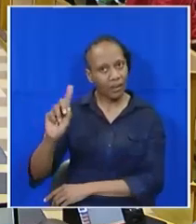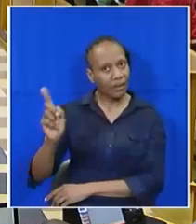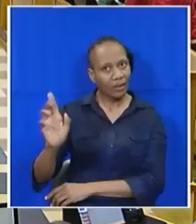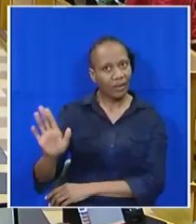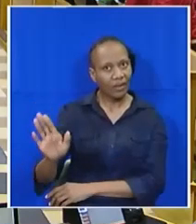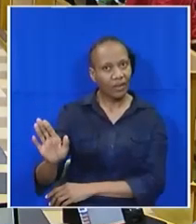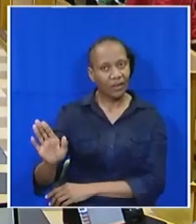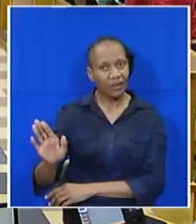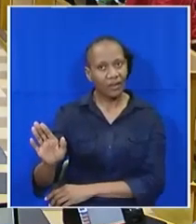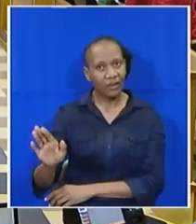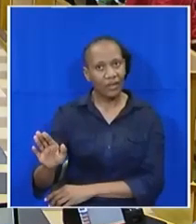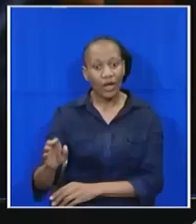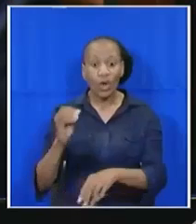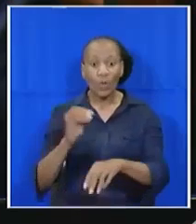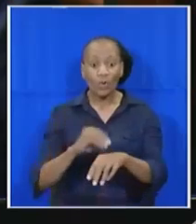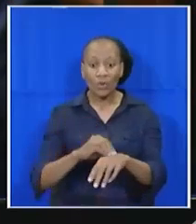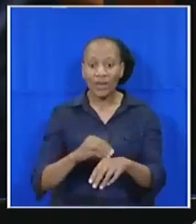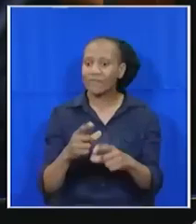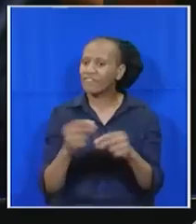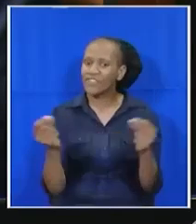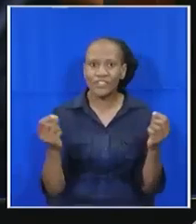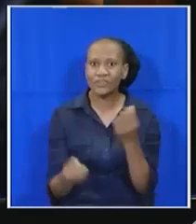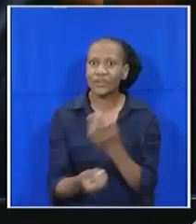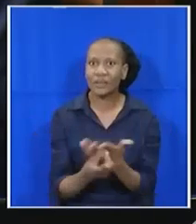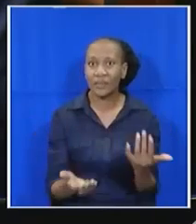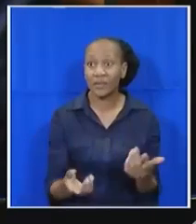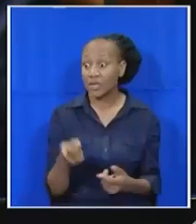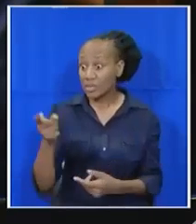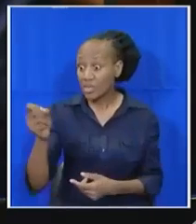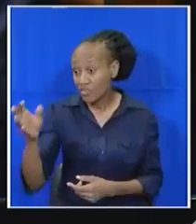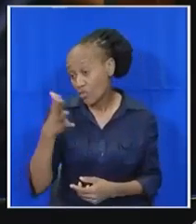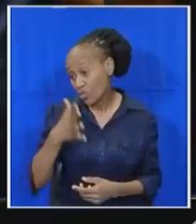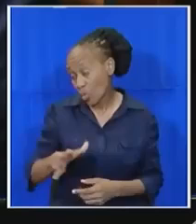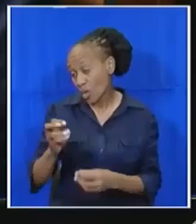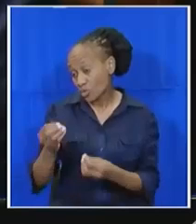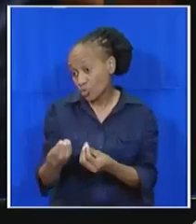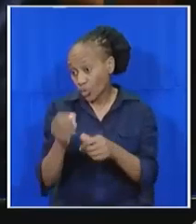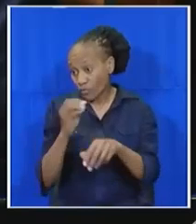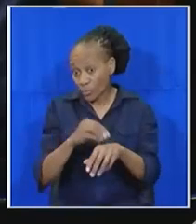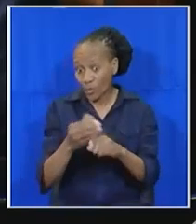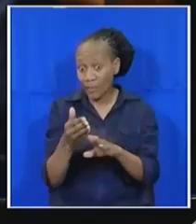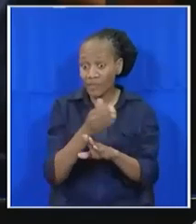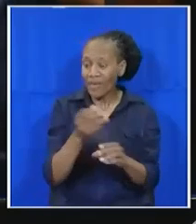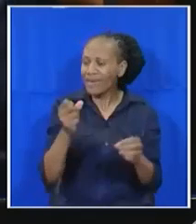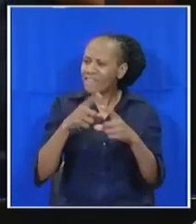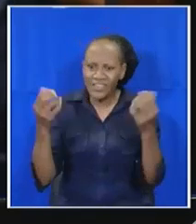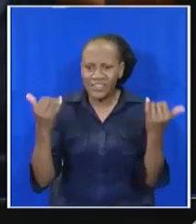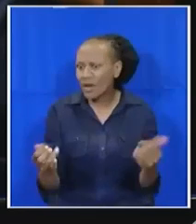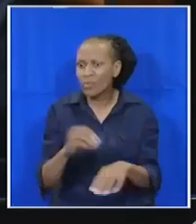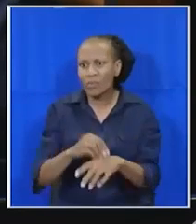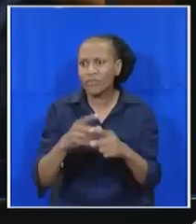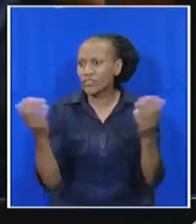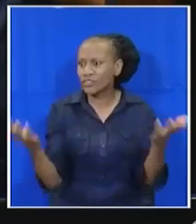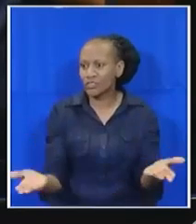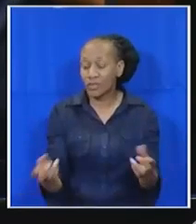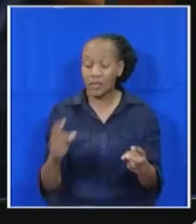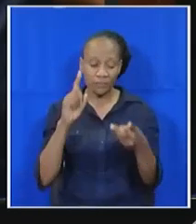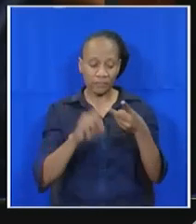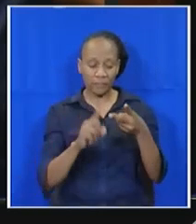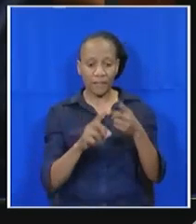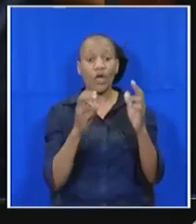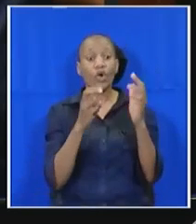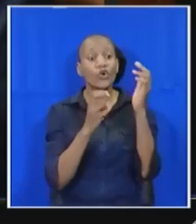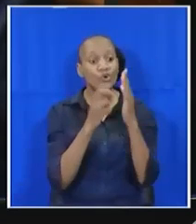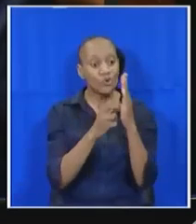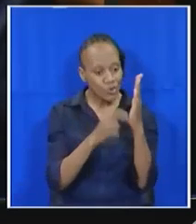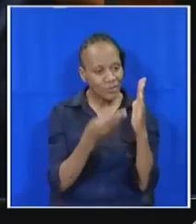the damage is done if that's what you thought you are going to prevent, if that was damage. Yeah. And secondly, there is a route that you can follow in